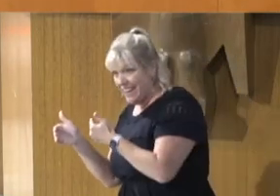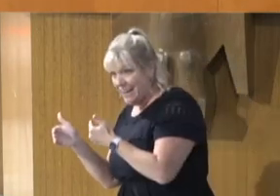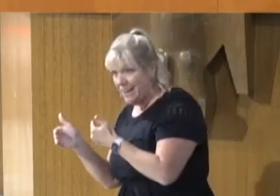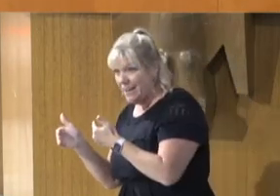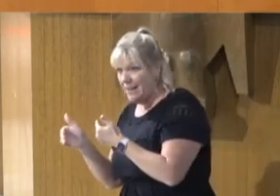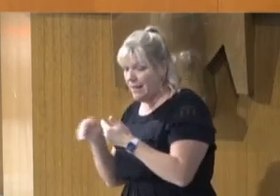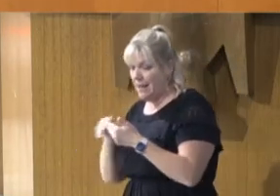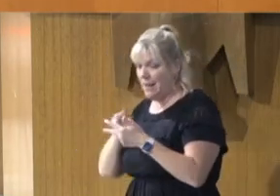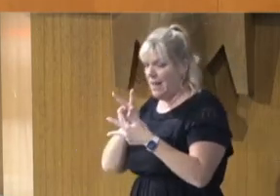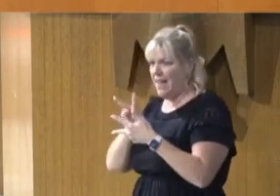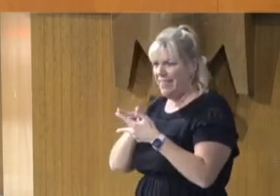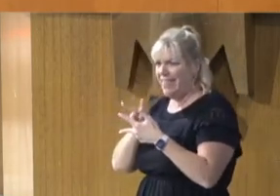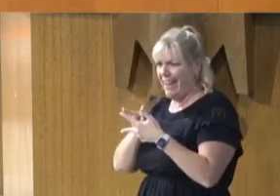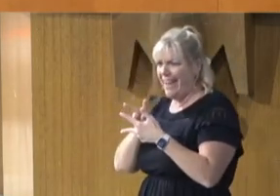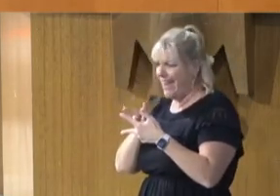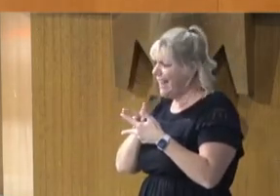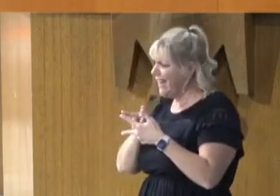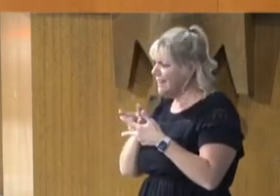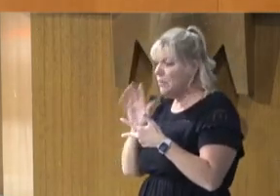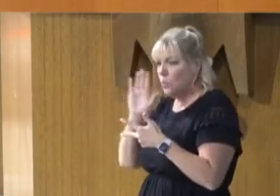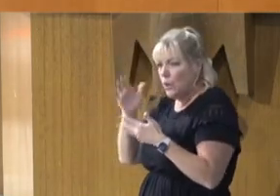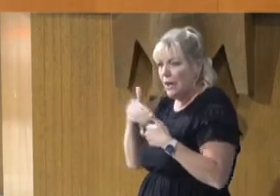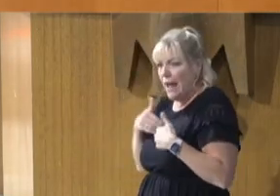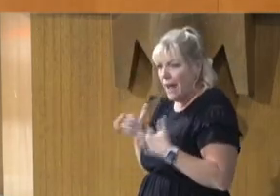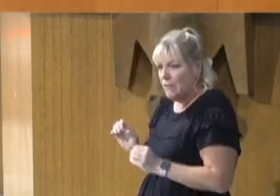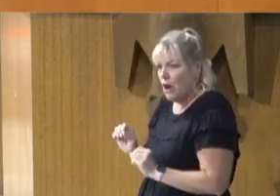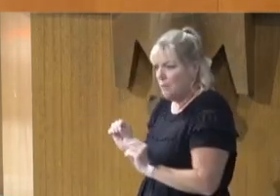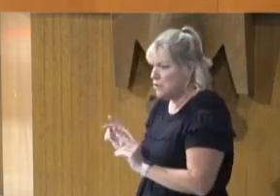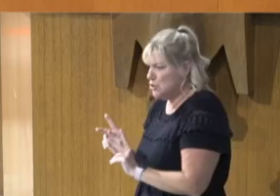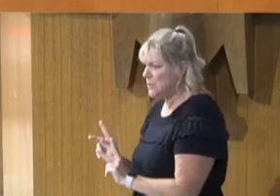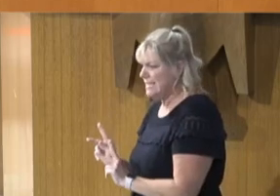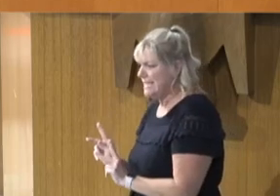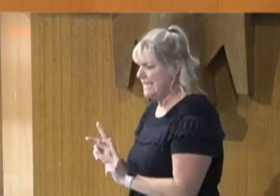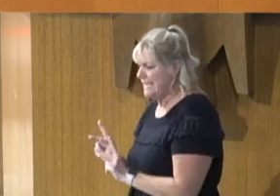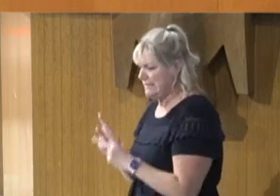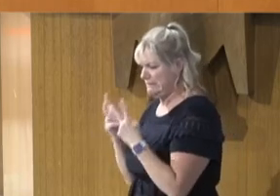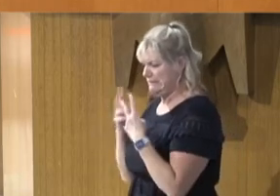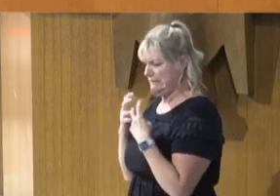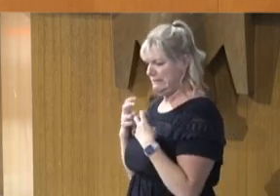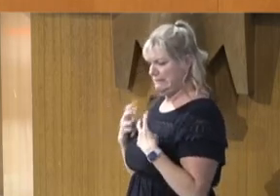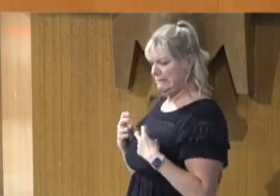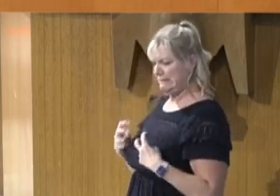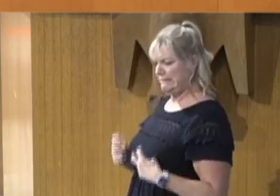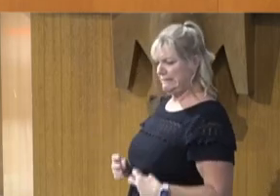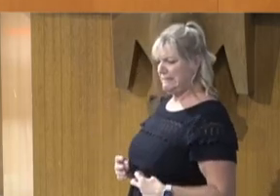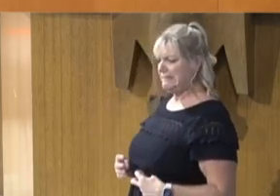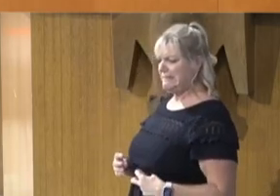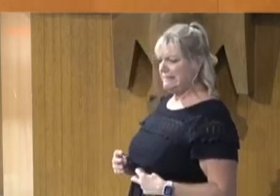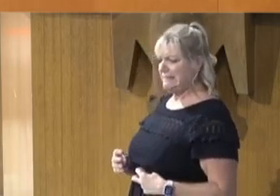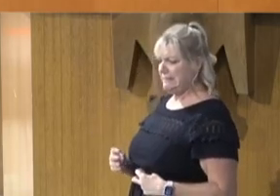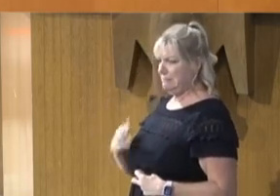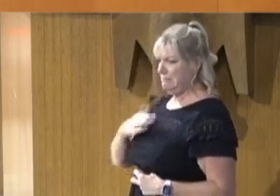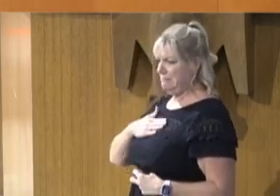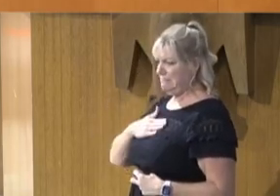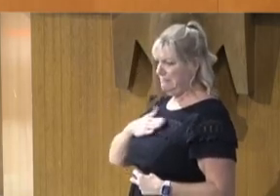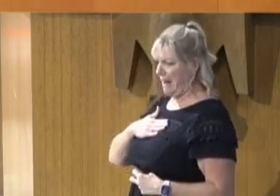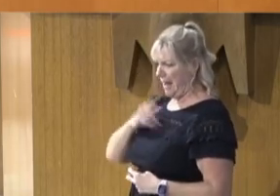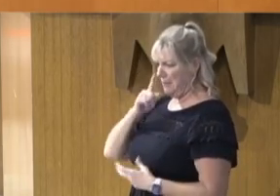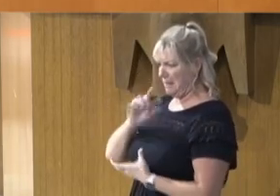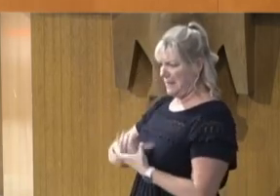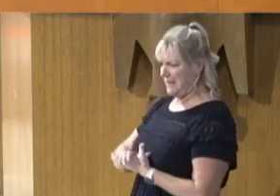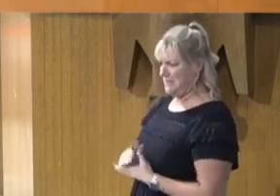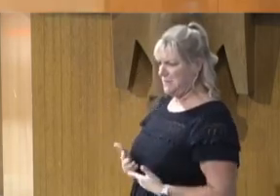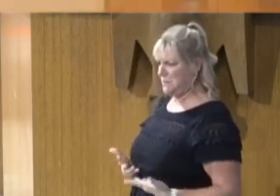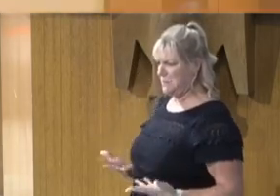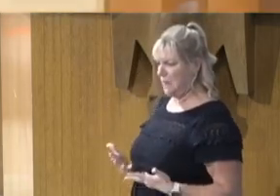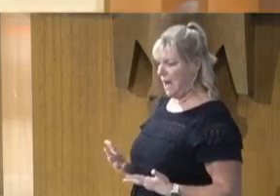would have had no doubt an opportunity to face some hard truths about themselves and their beliefs, and